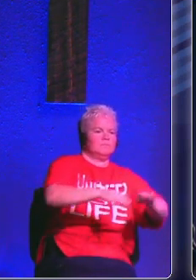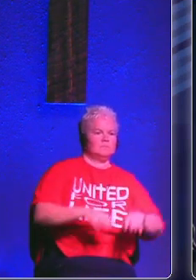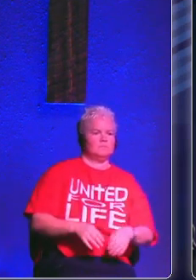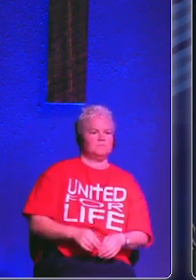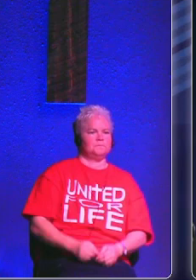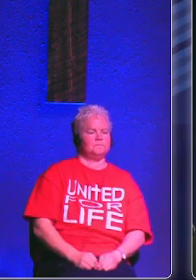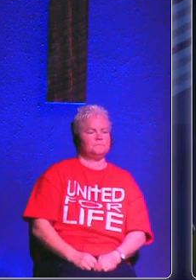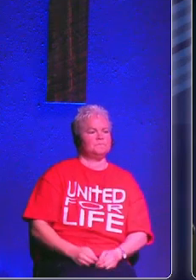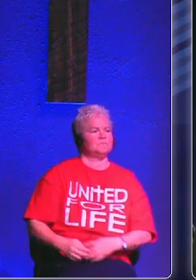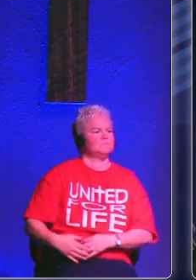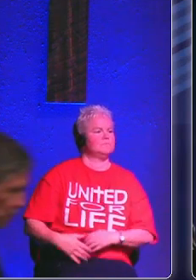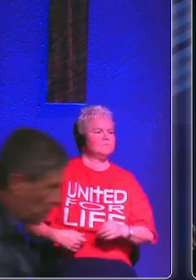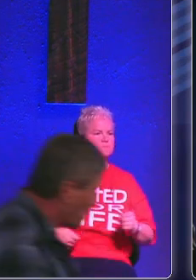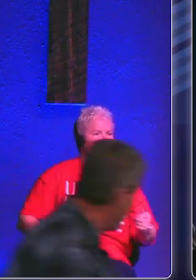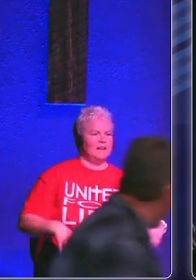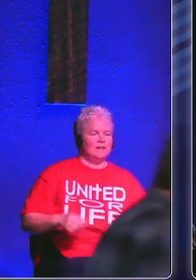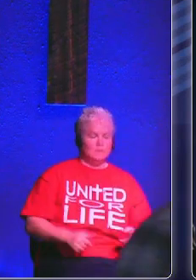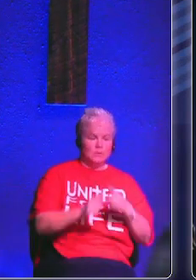down.